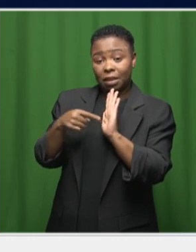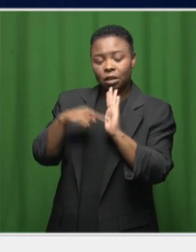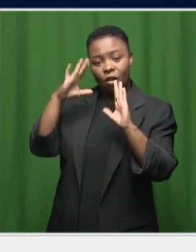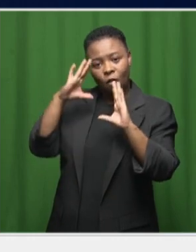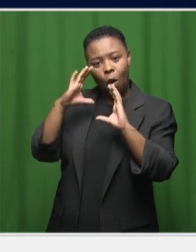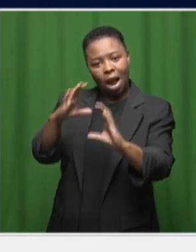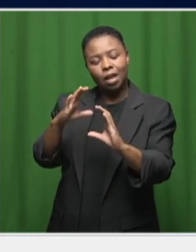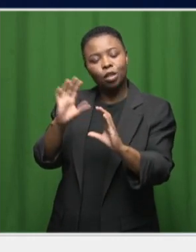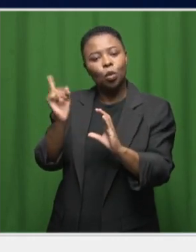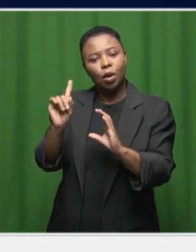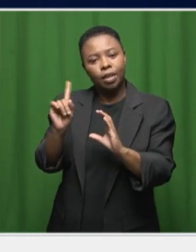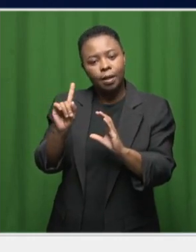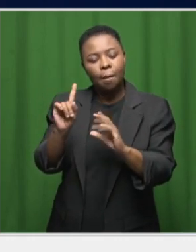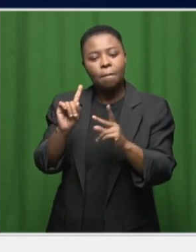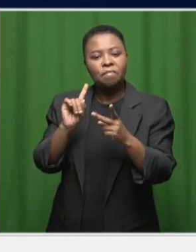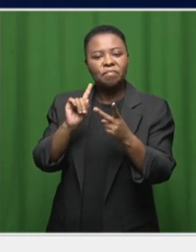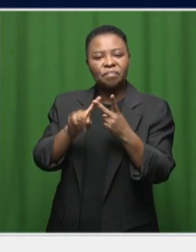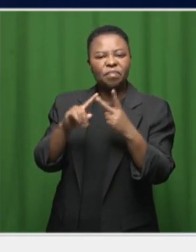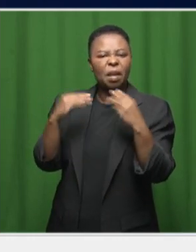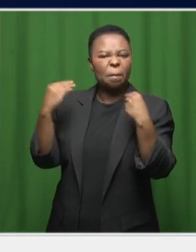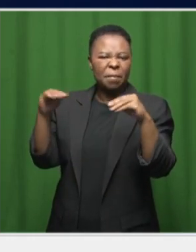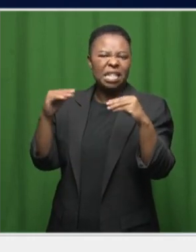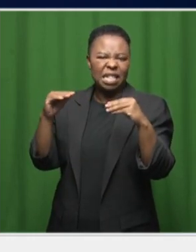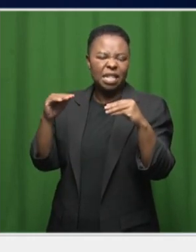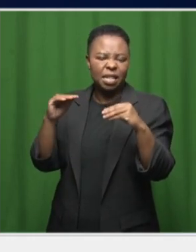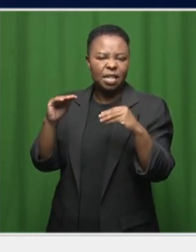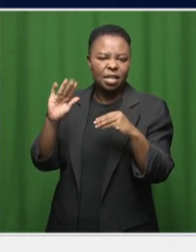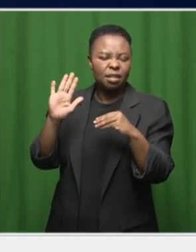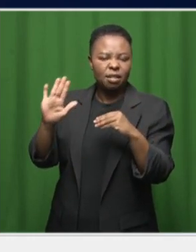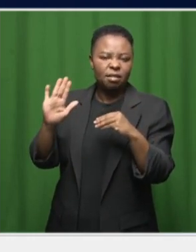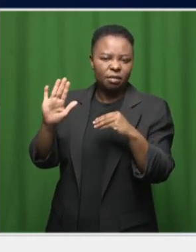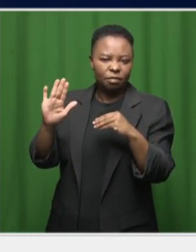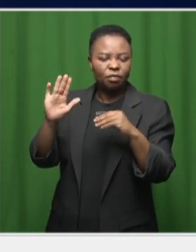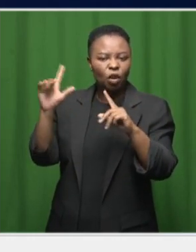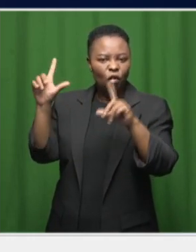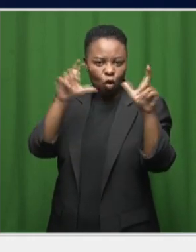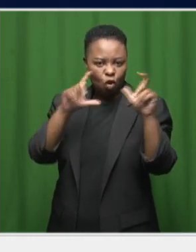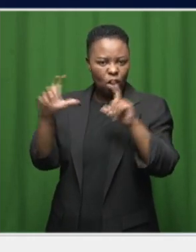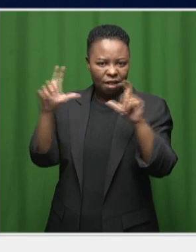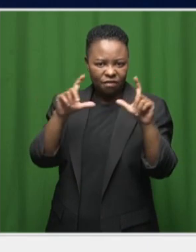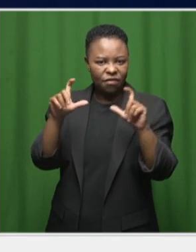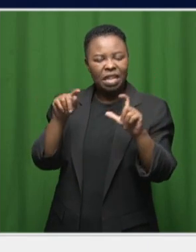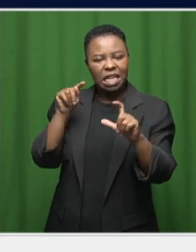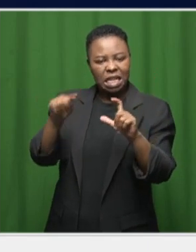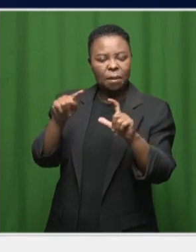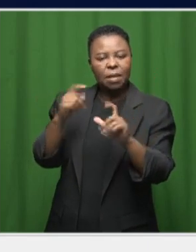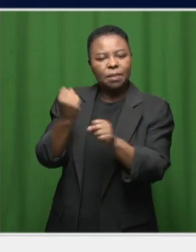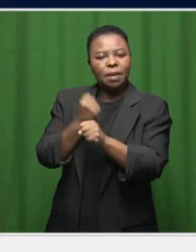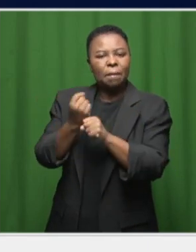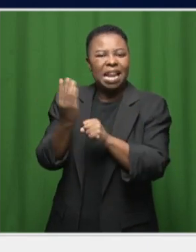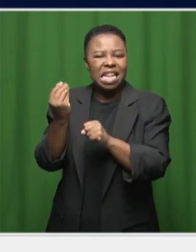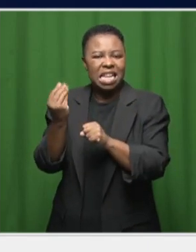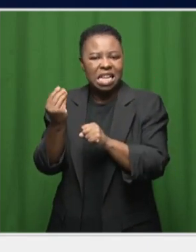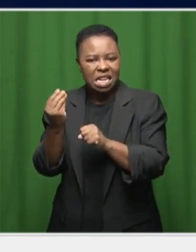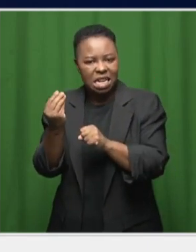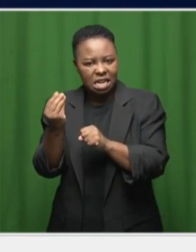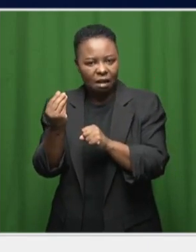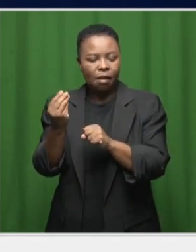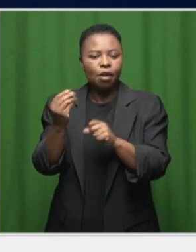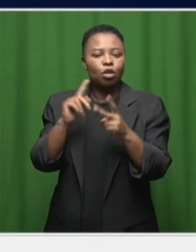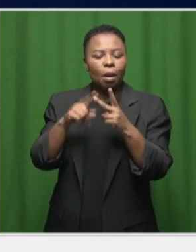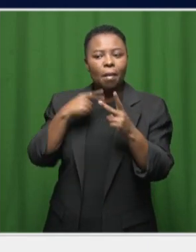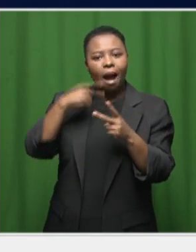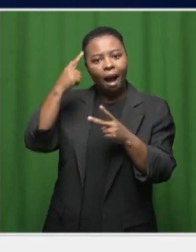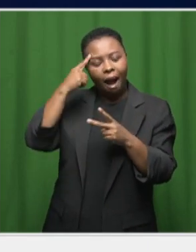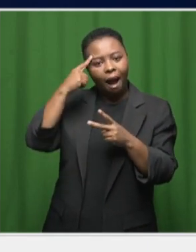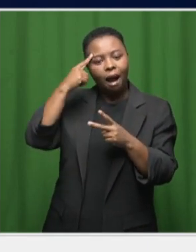on the entrepreneurial side of photography, where you need to make money. And then what happened is that I had to come up